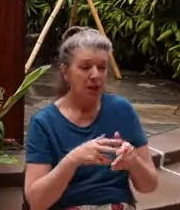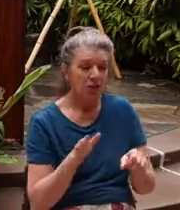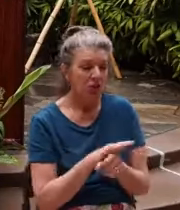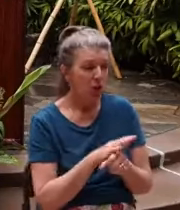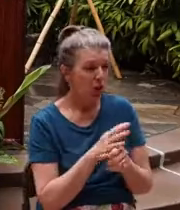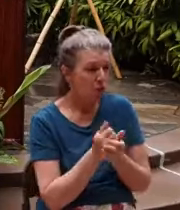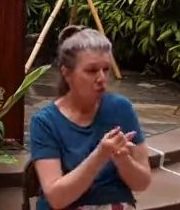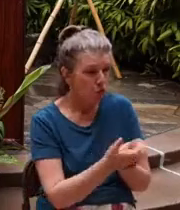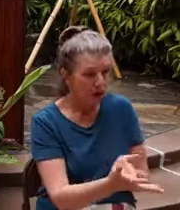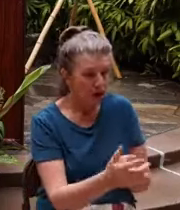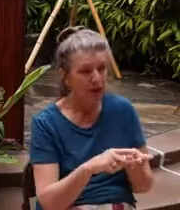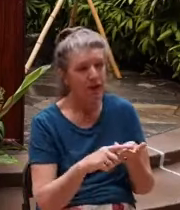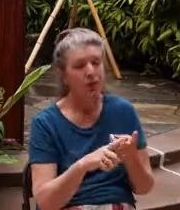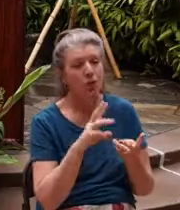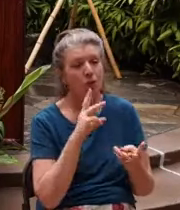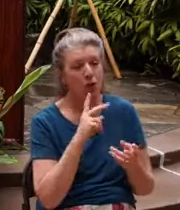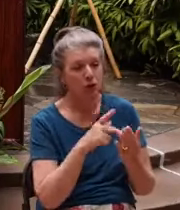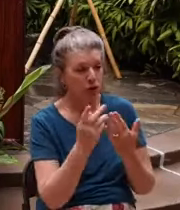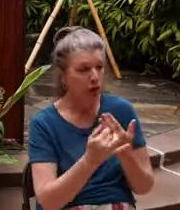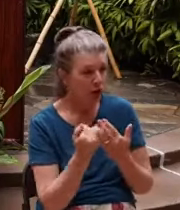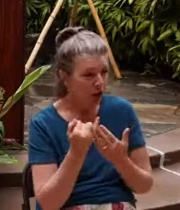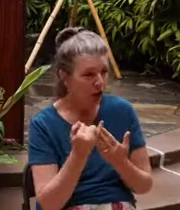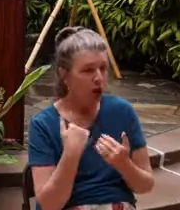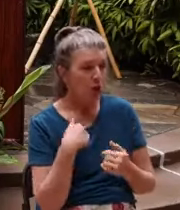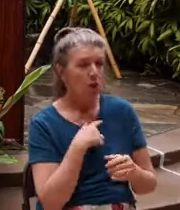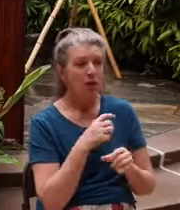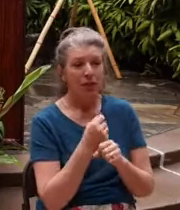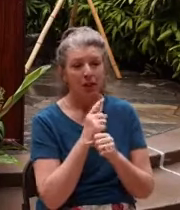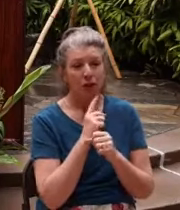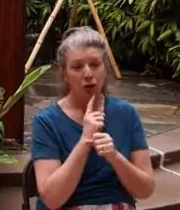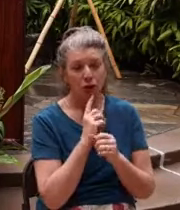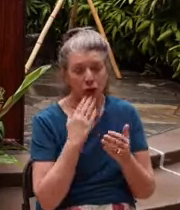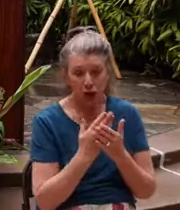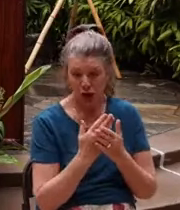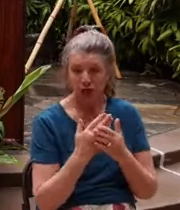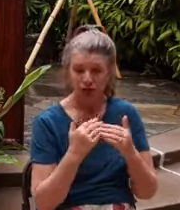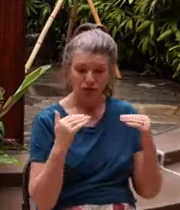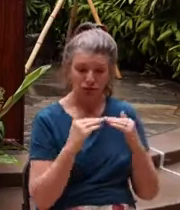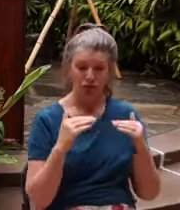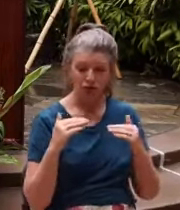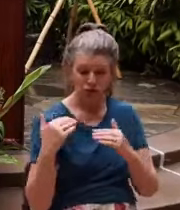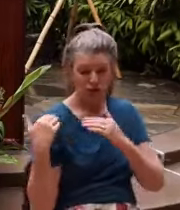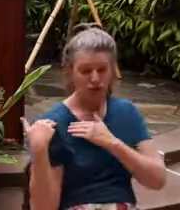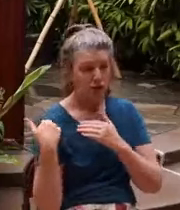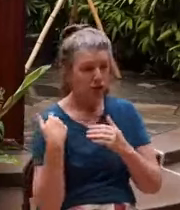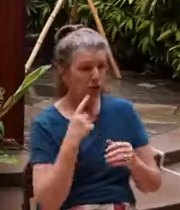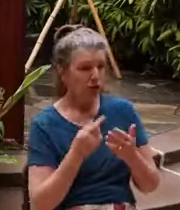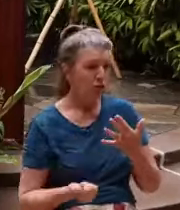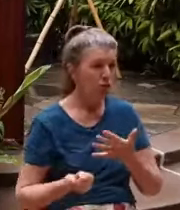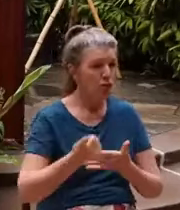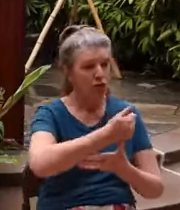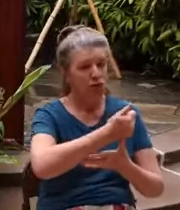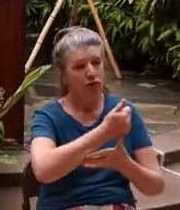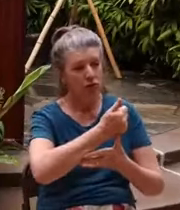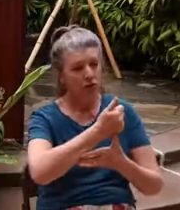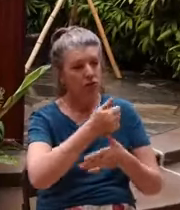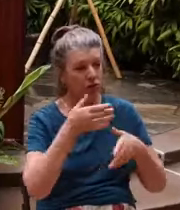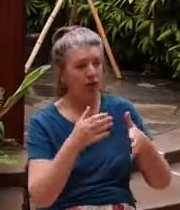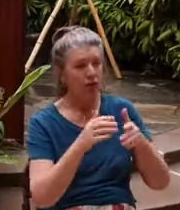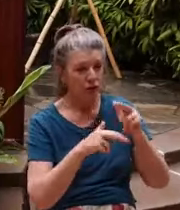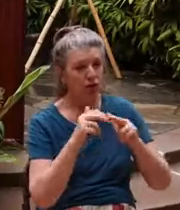and wastewater projects as we make good on our promise to prioritize